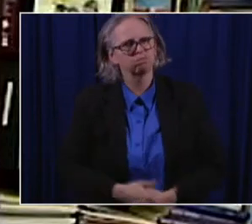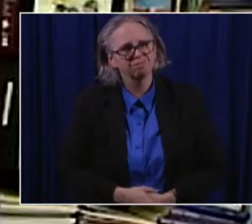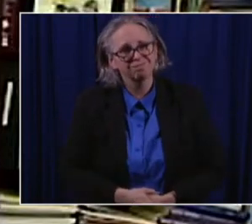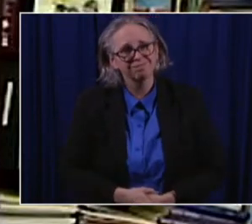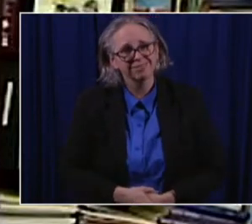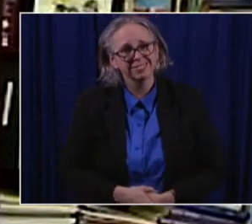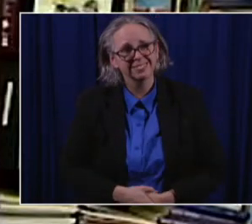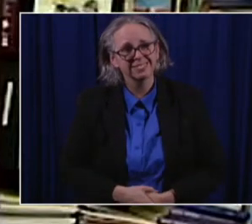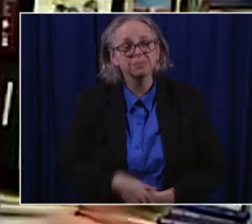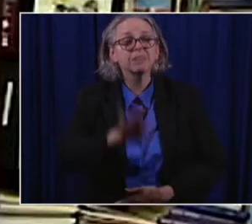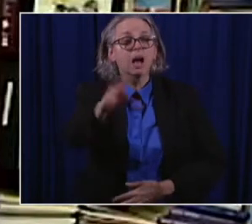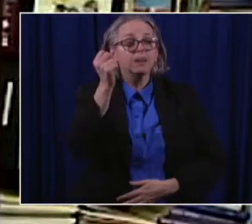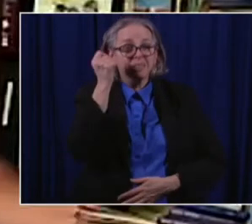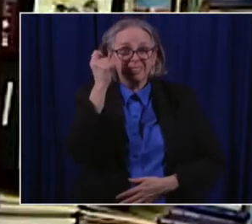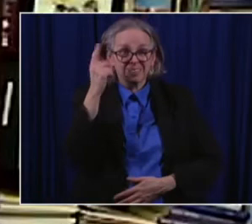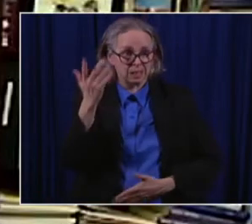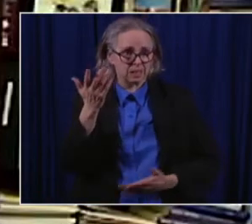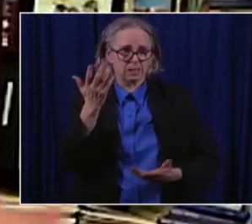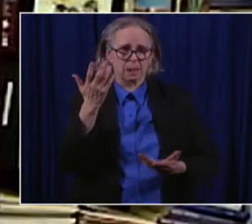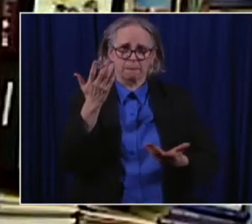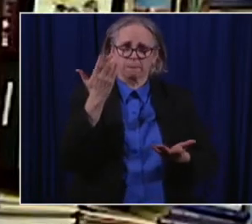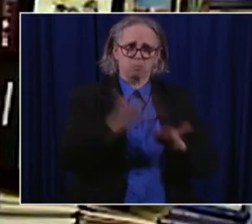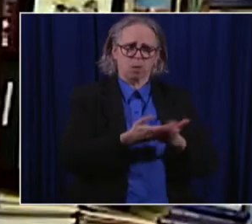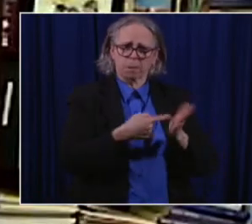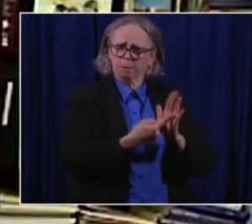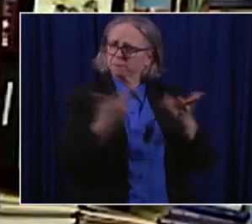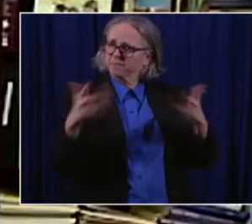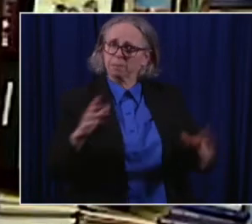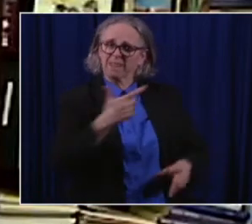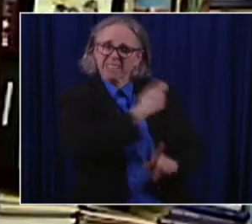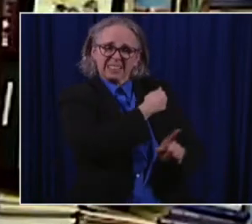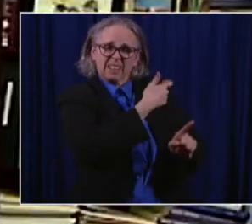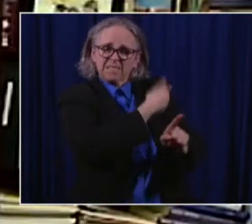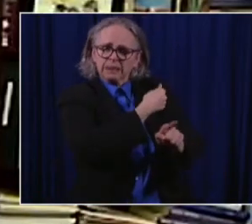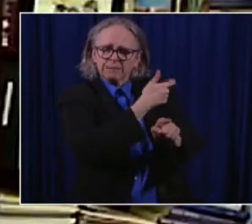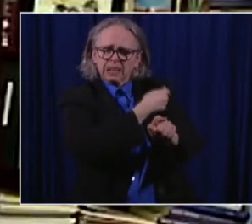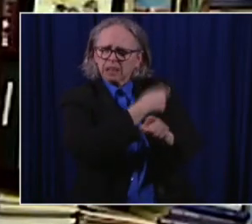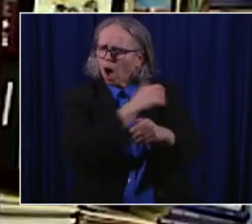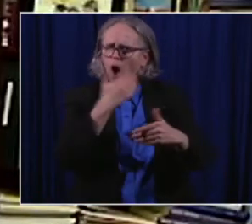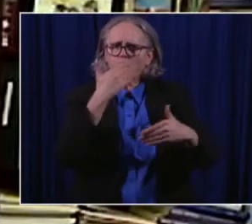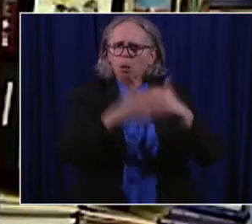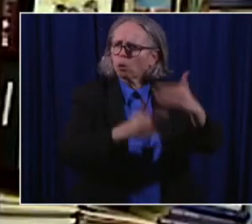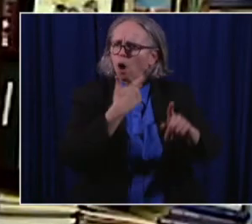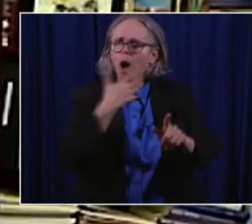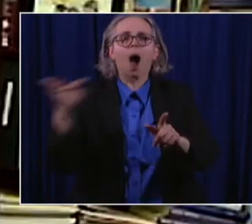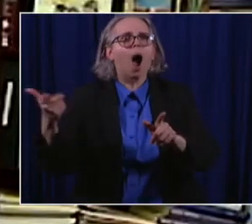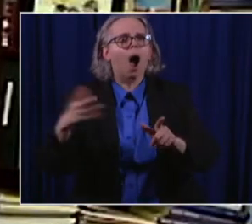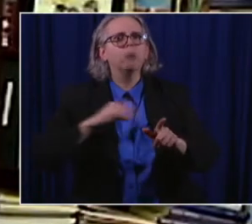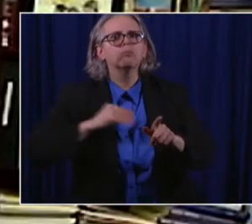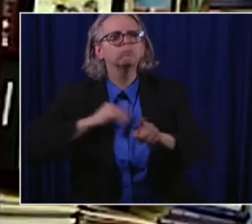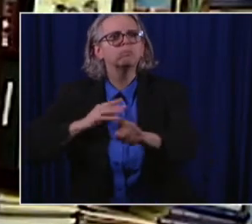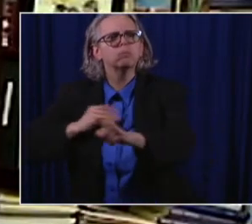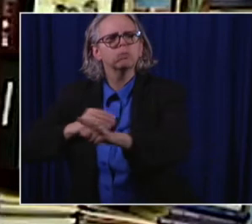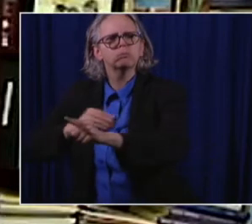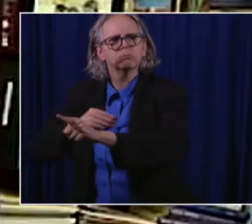proven that those individuals have gotten it and have done well, I think as this gets forward to the general